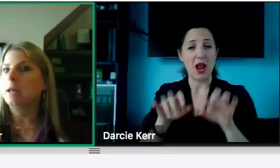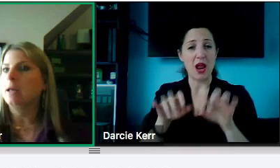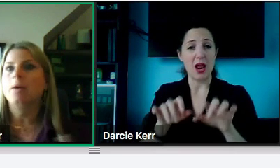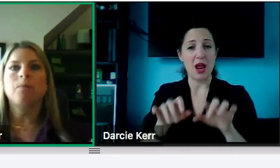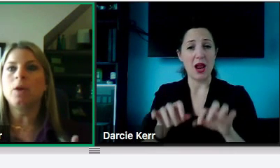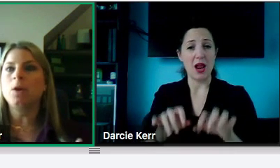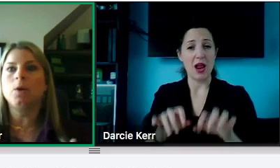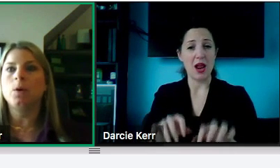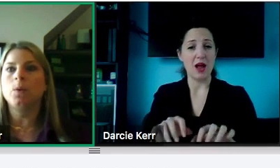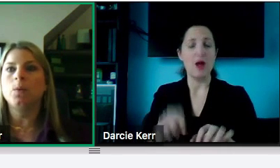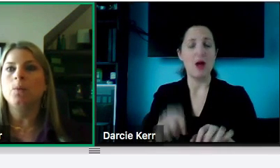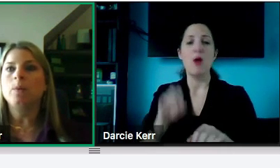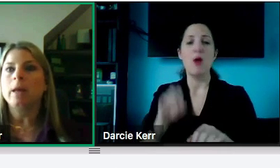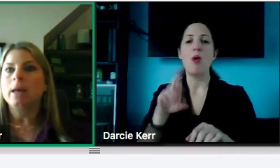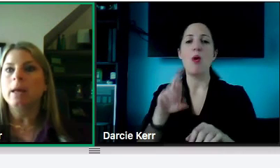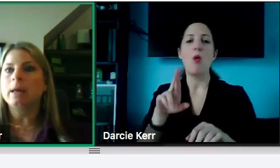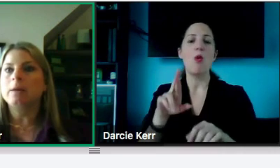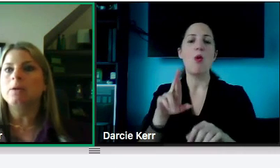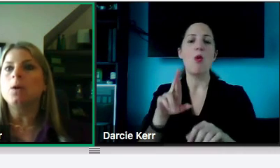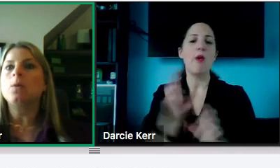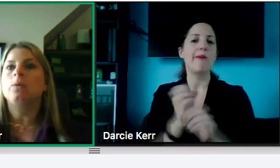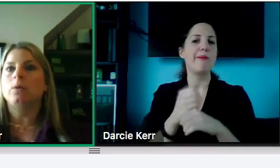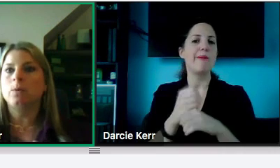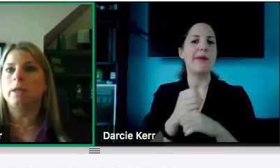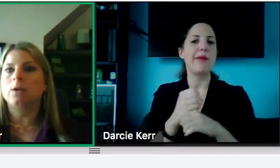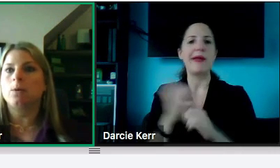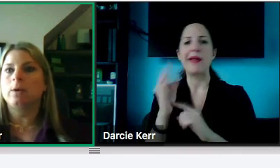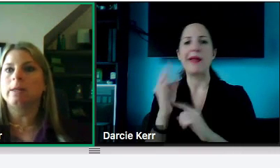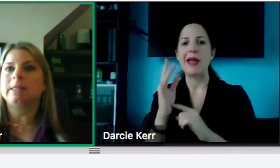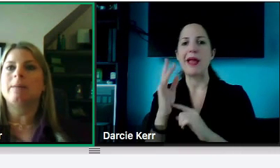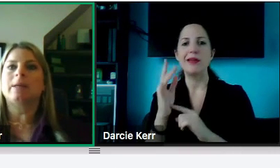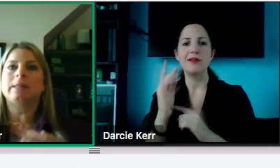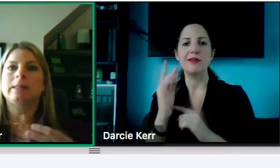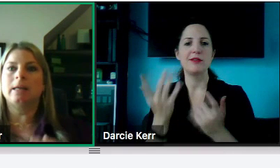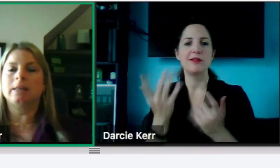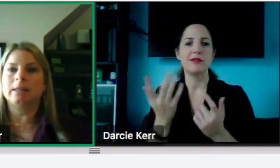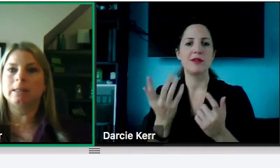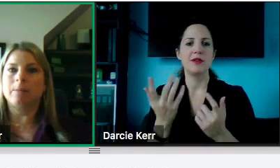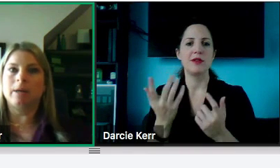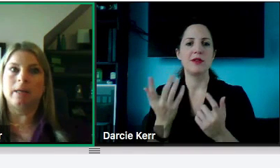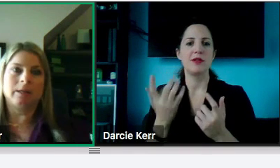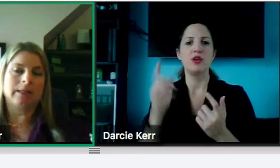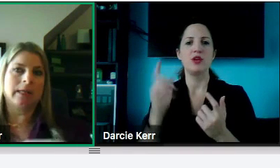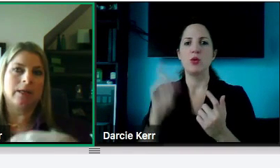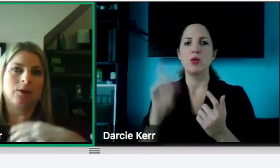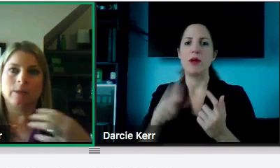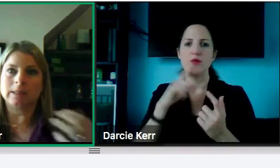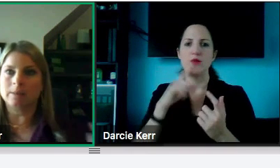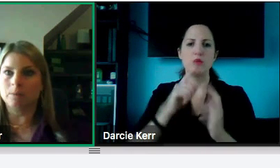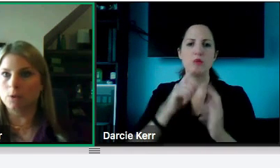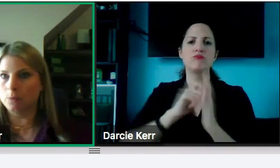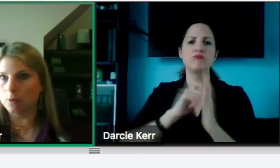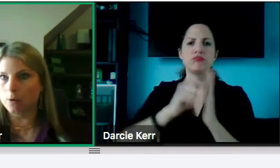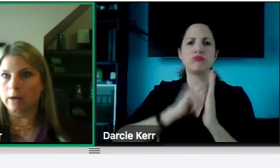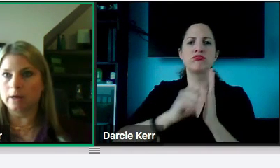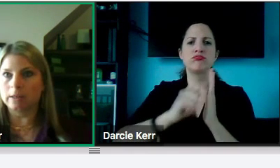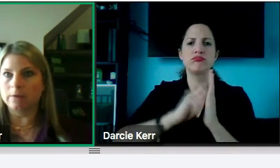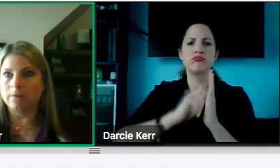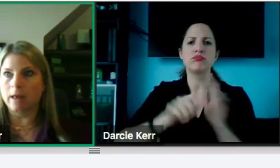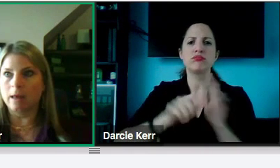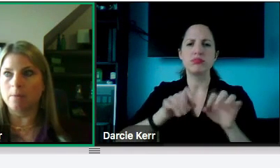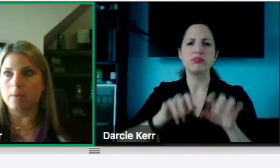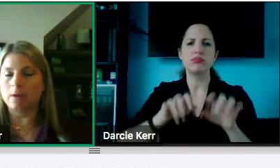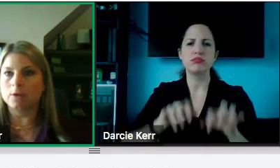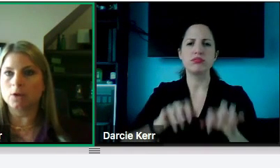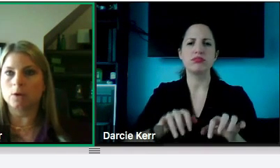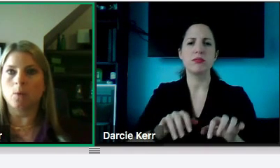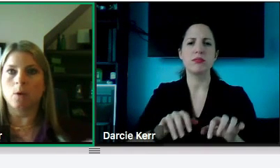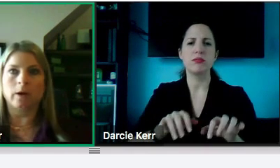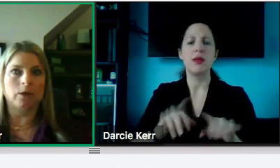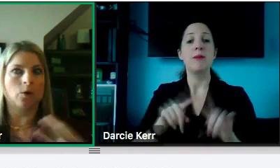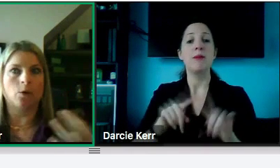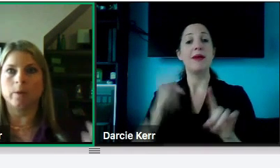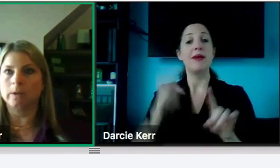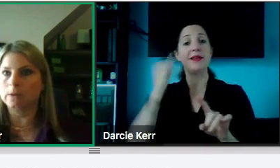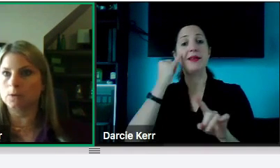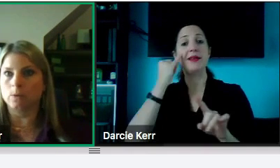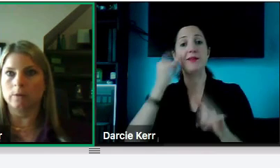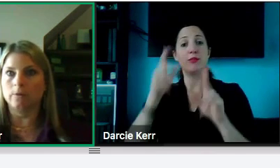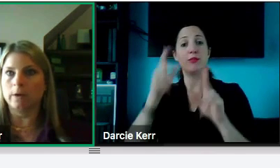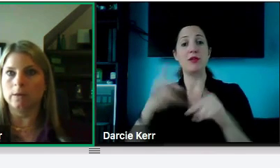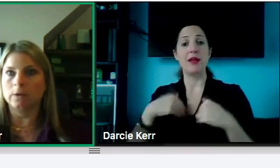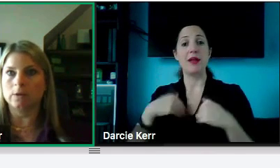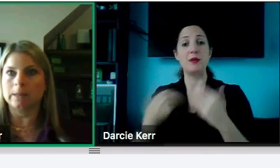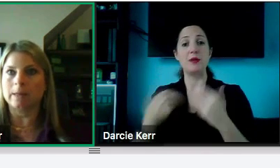making. You know, don't need to go to the same extent as somebody, say, doing some new product development or wanting to